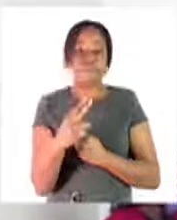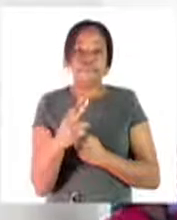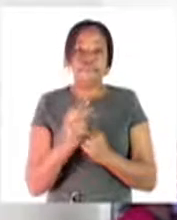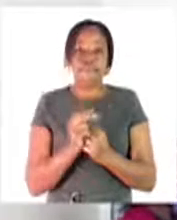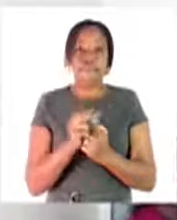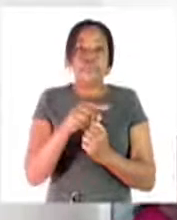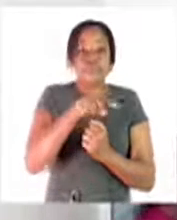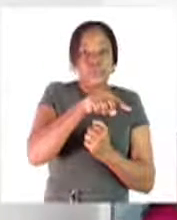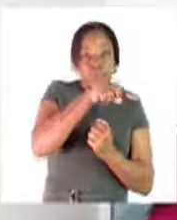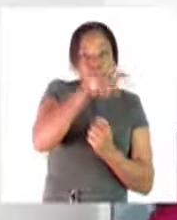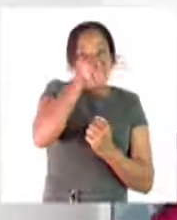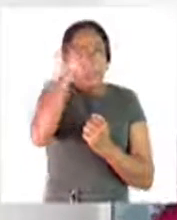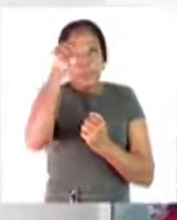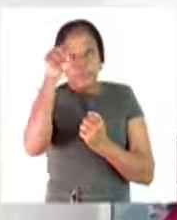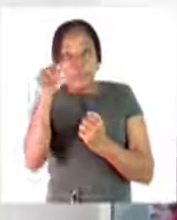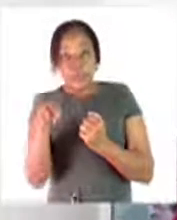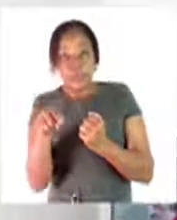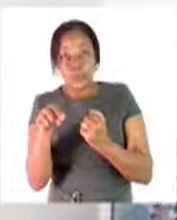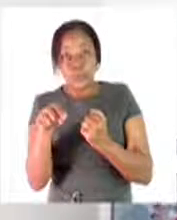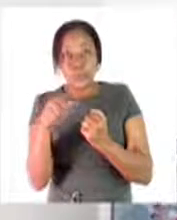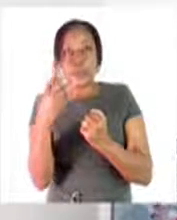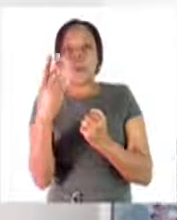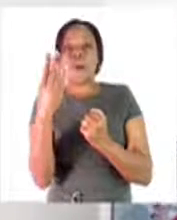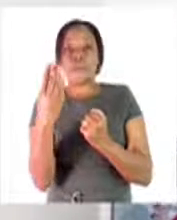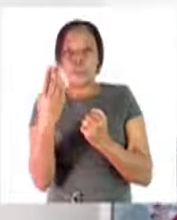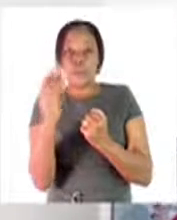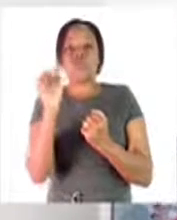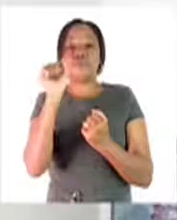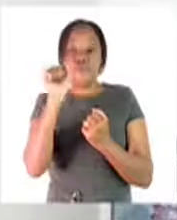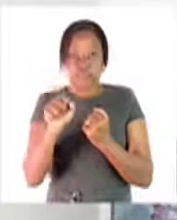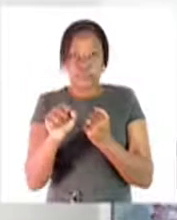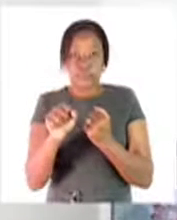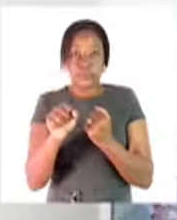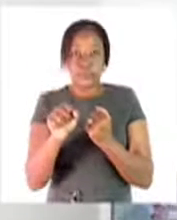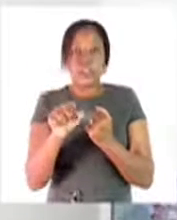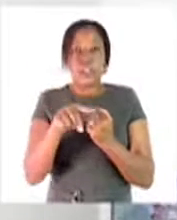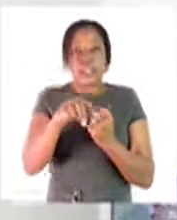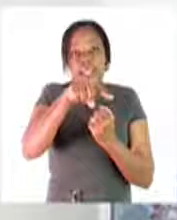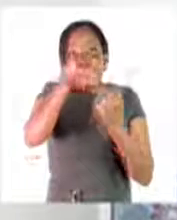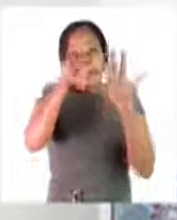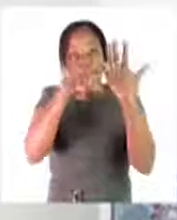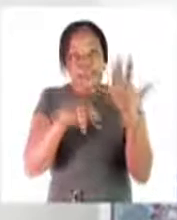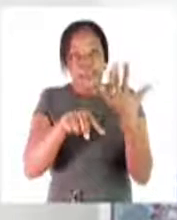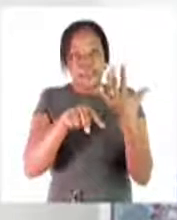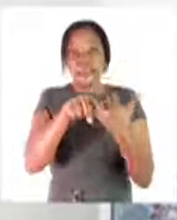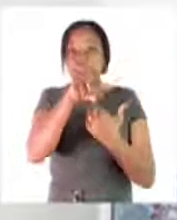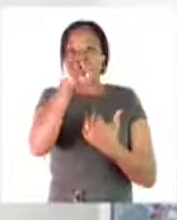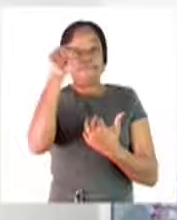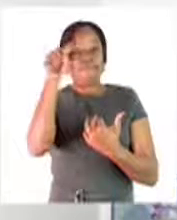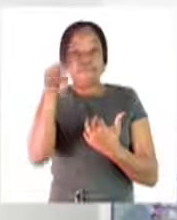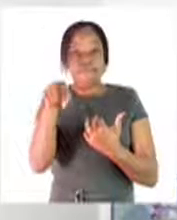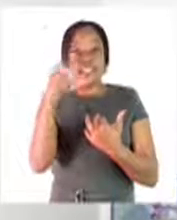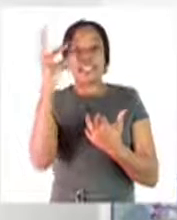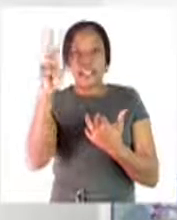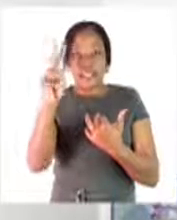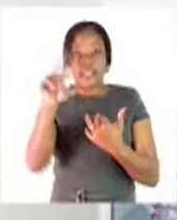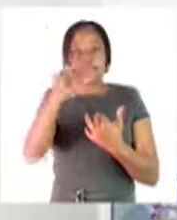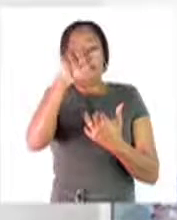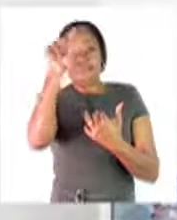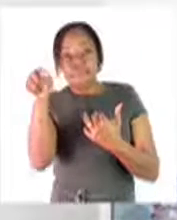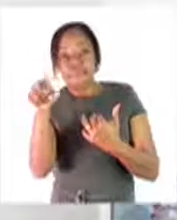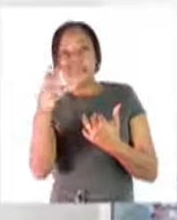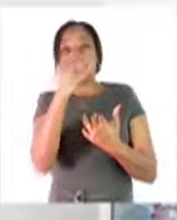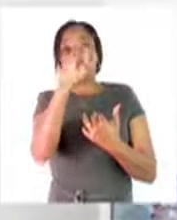2, skip 4, skip 6, skip 8, skip